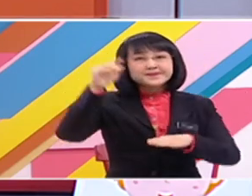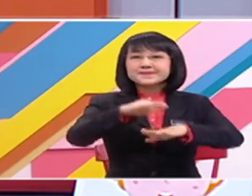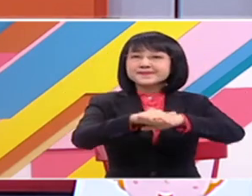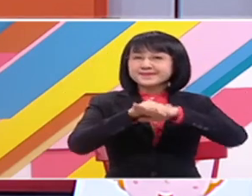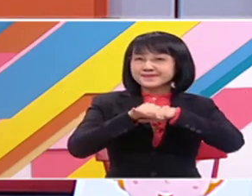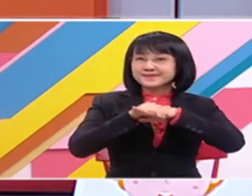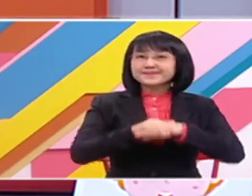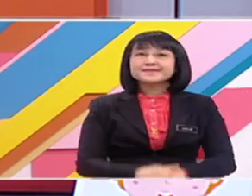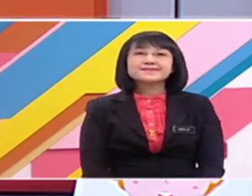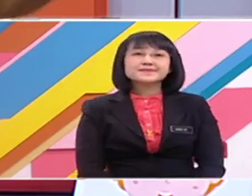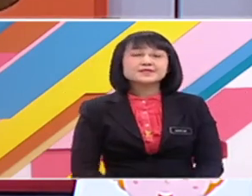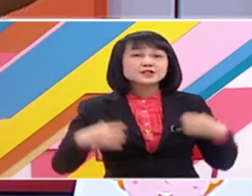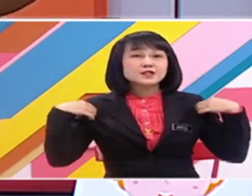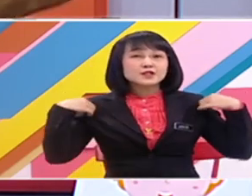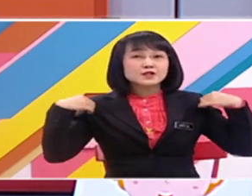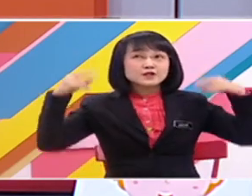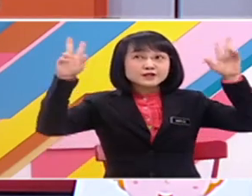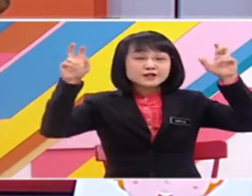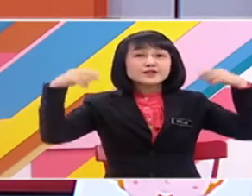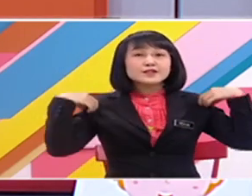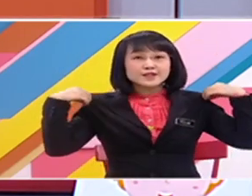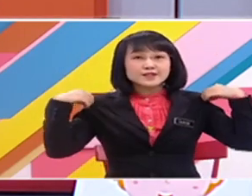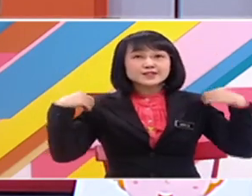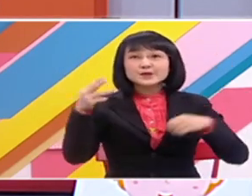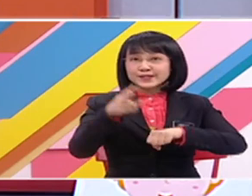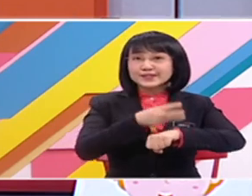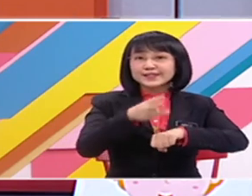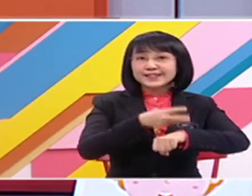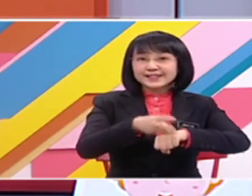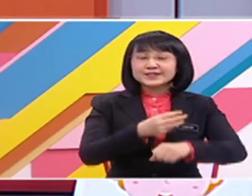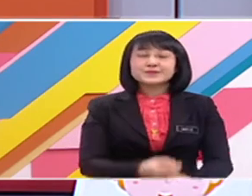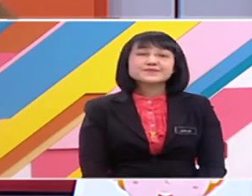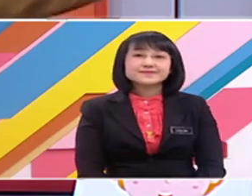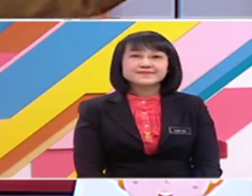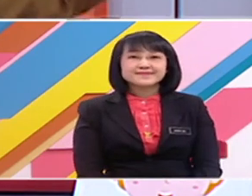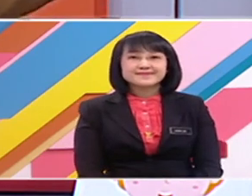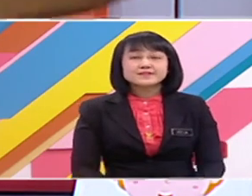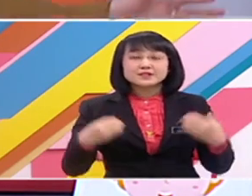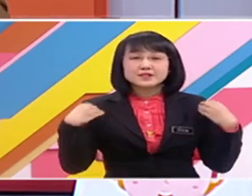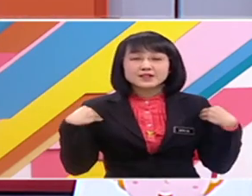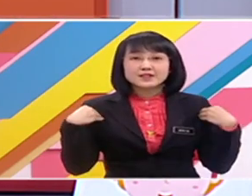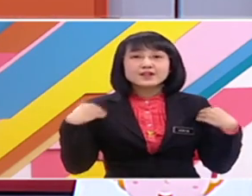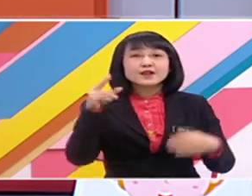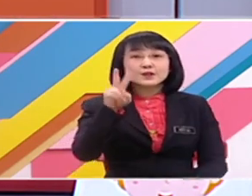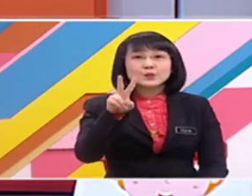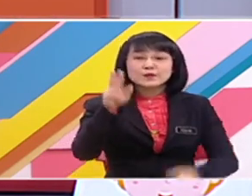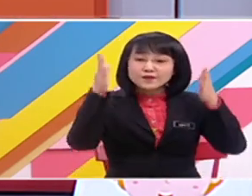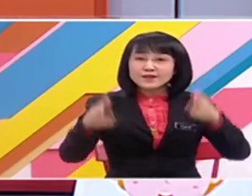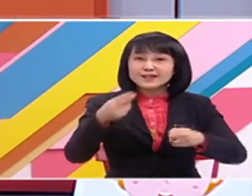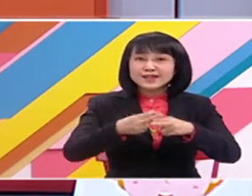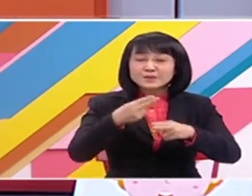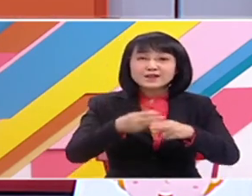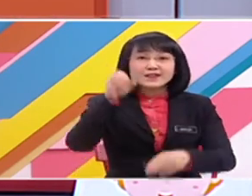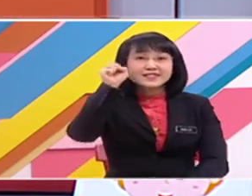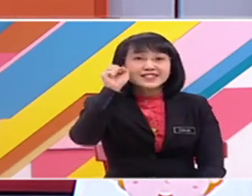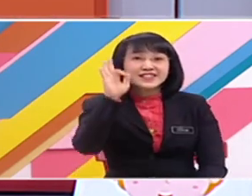called Clothes We Wear today. And still with us in the studio we have two Shafika, me and also Cikgu Shafika.